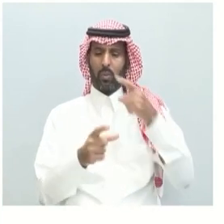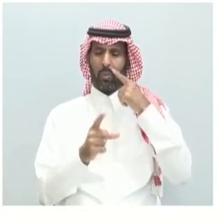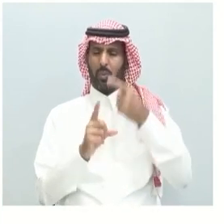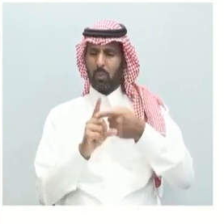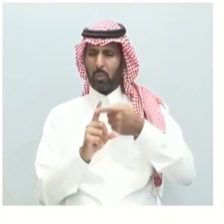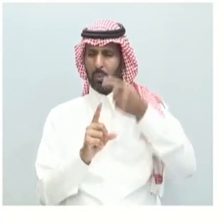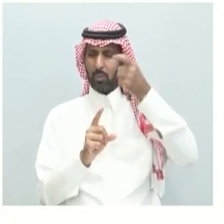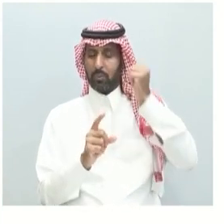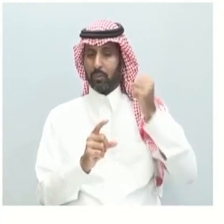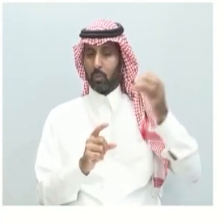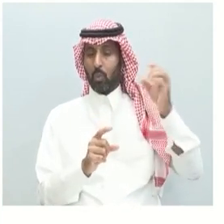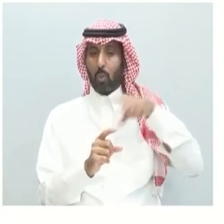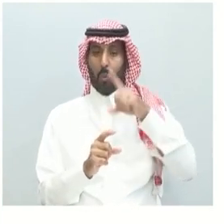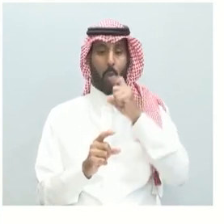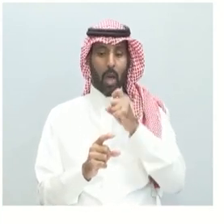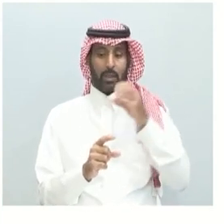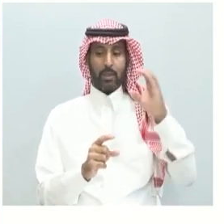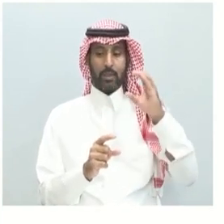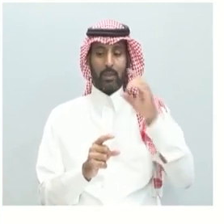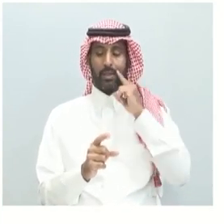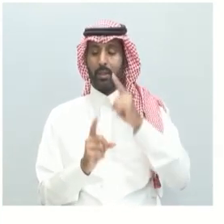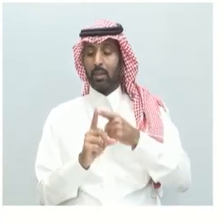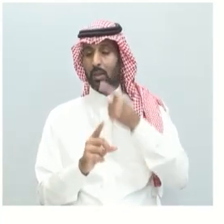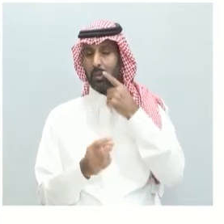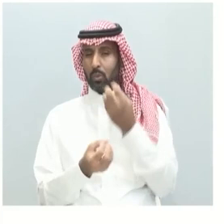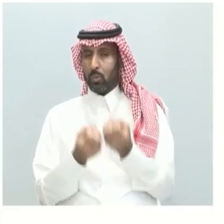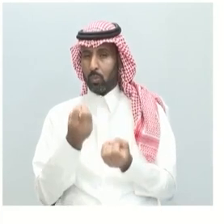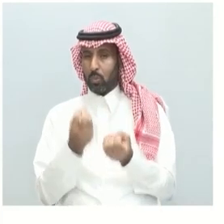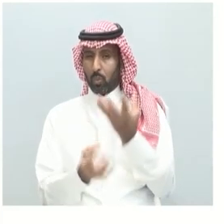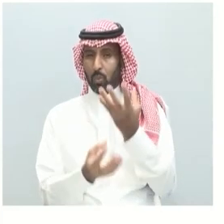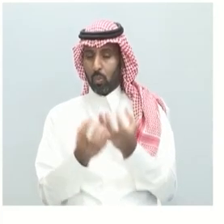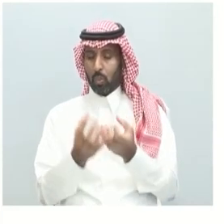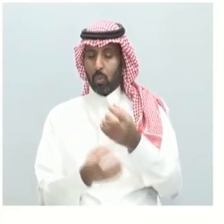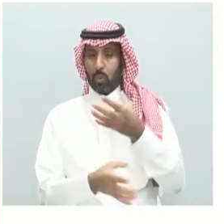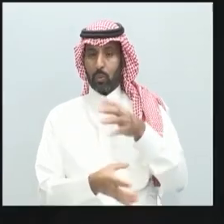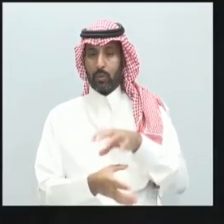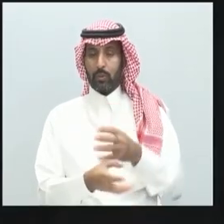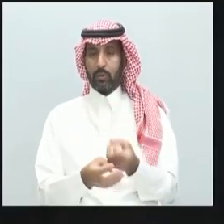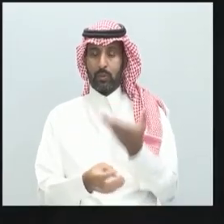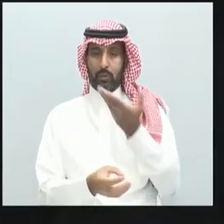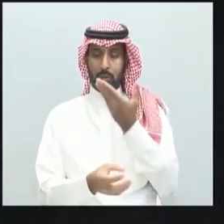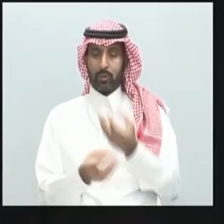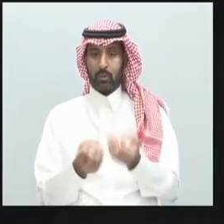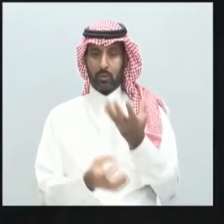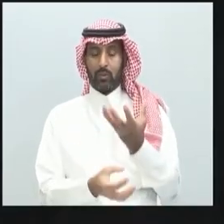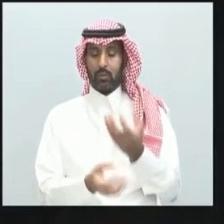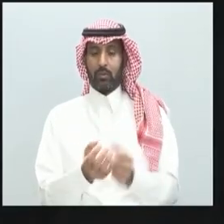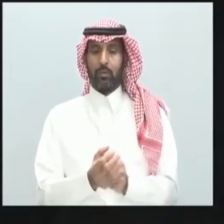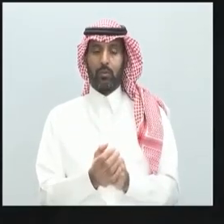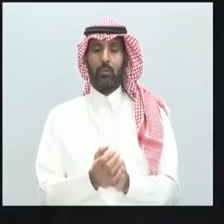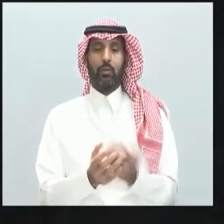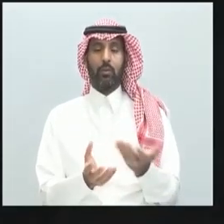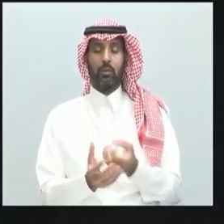degrees Celsius, and the verb here is boil. I think I did that in the beginning of this lesson. Yes,